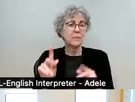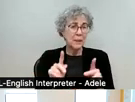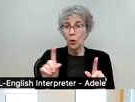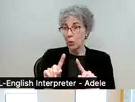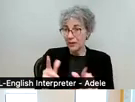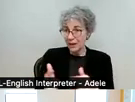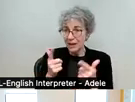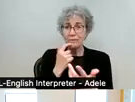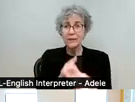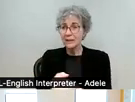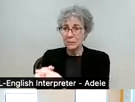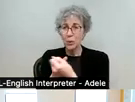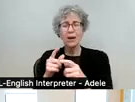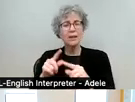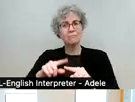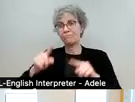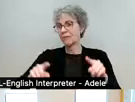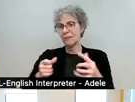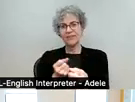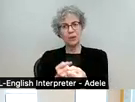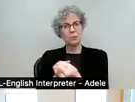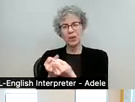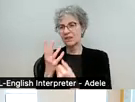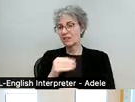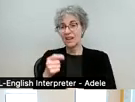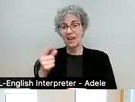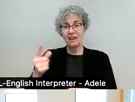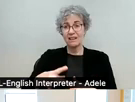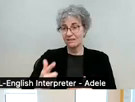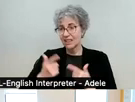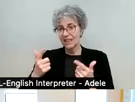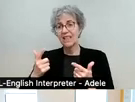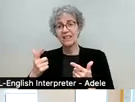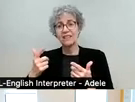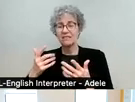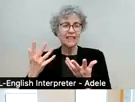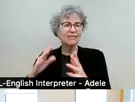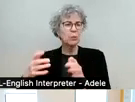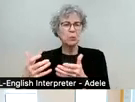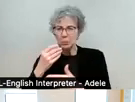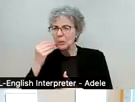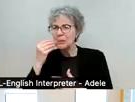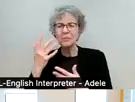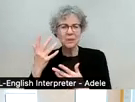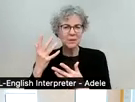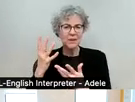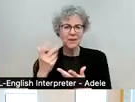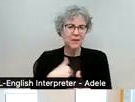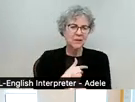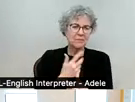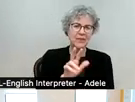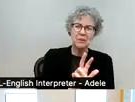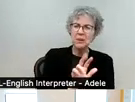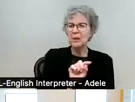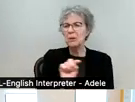of supports. So about half that number live in traditional group care, where between sort of three and five